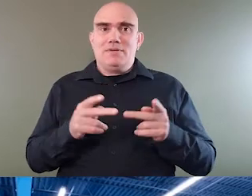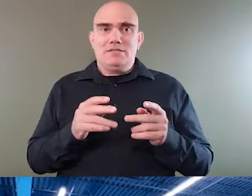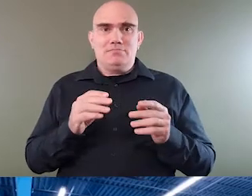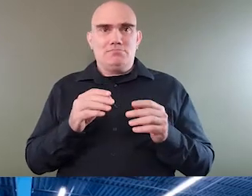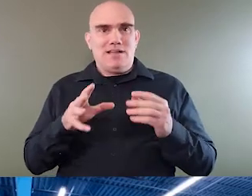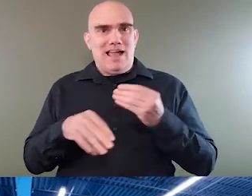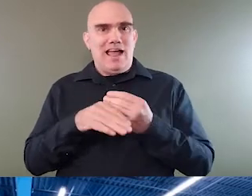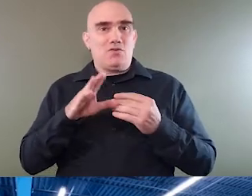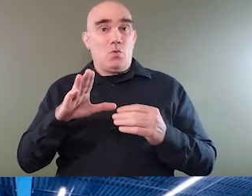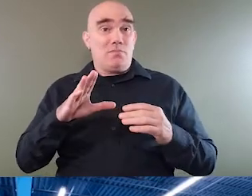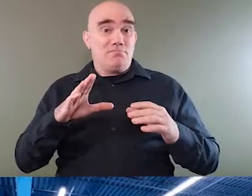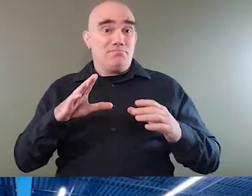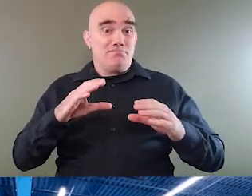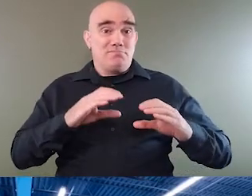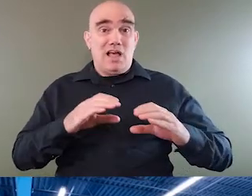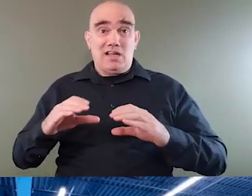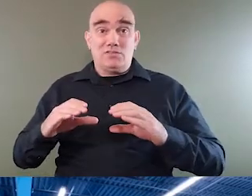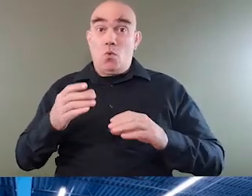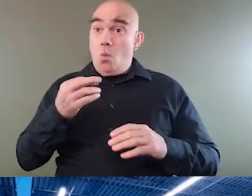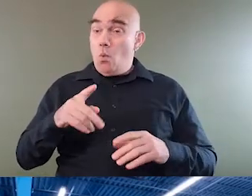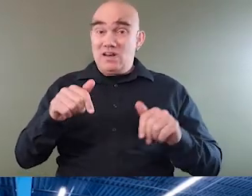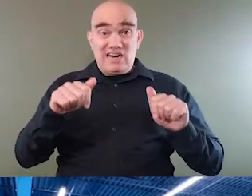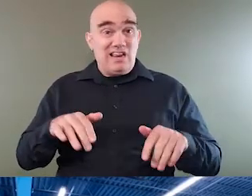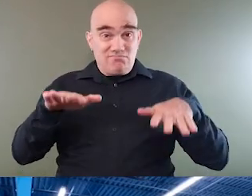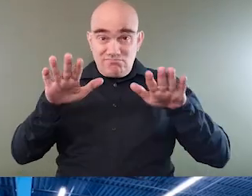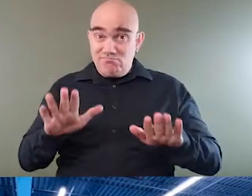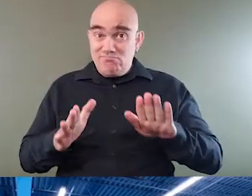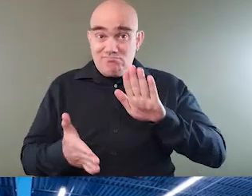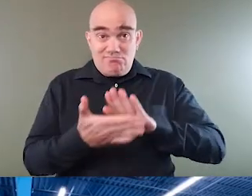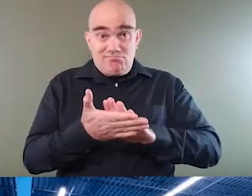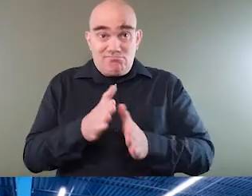your blocks, or you can bring your fingertips to the floor.